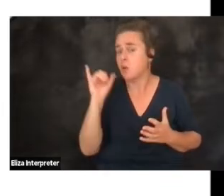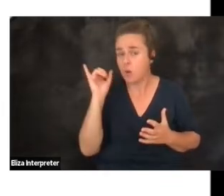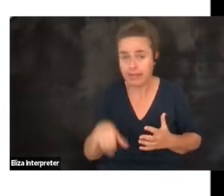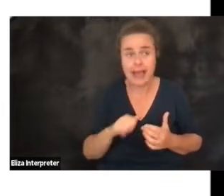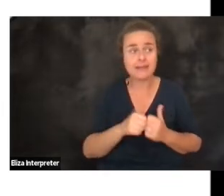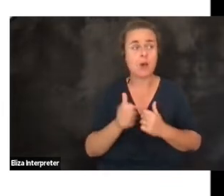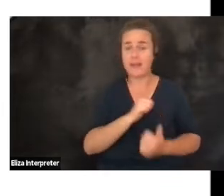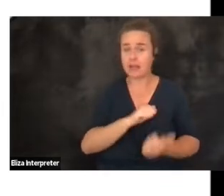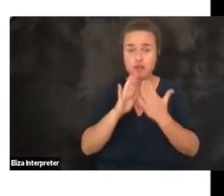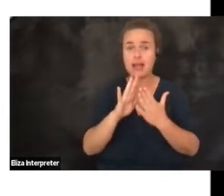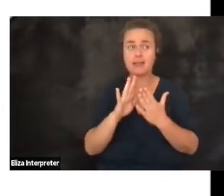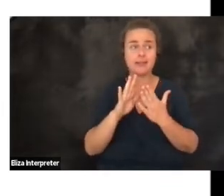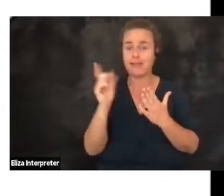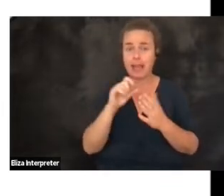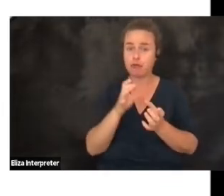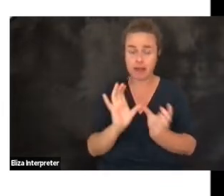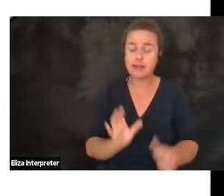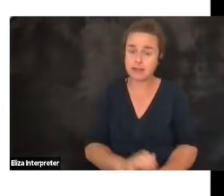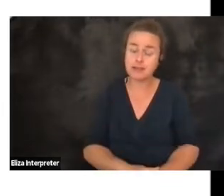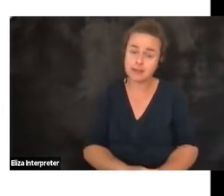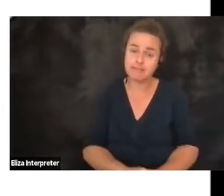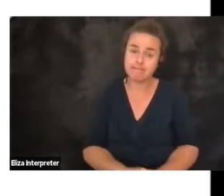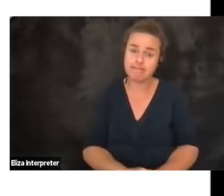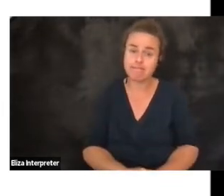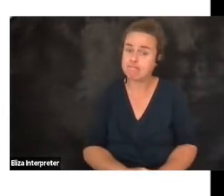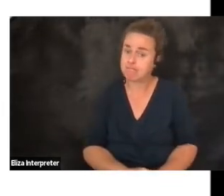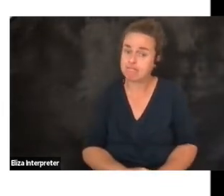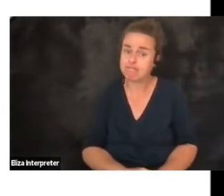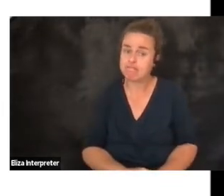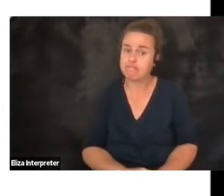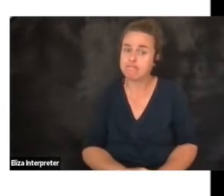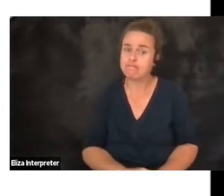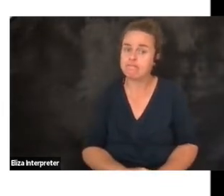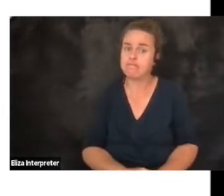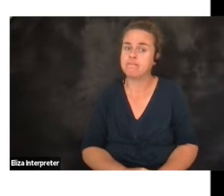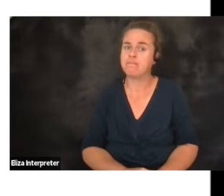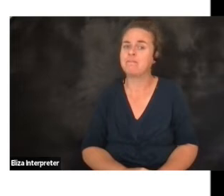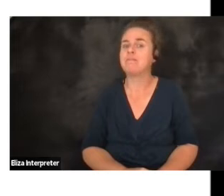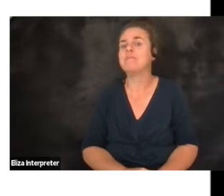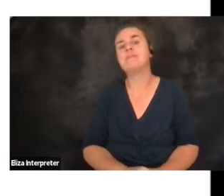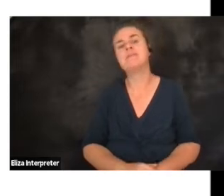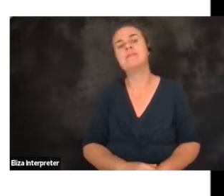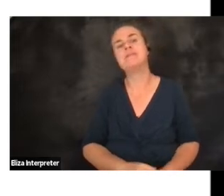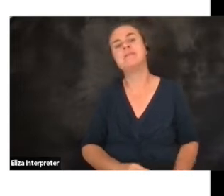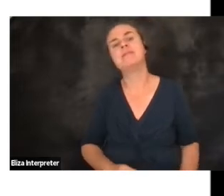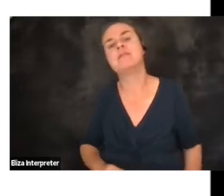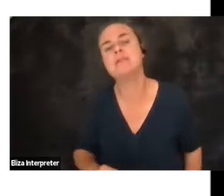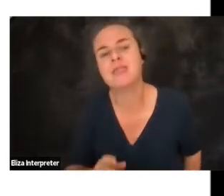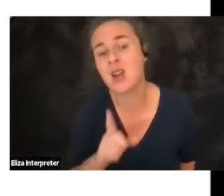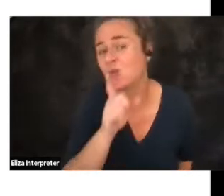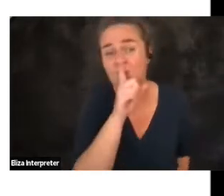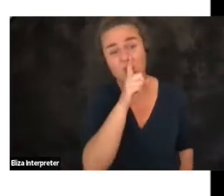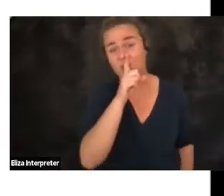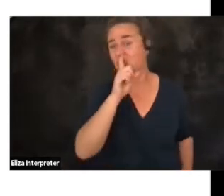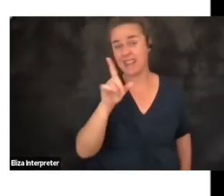addressed this crisis. And it's really easy. Oh, look, I put it on one. It's on one